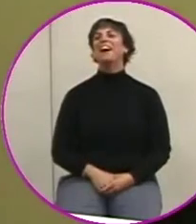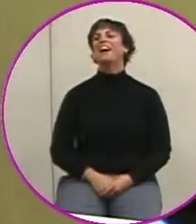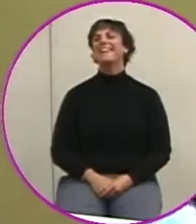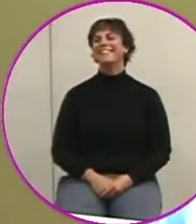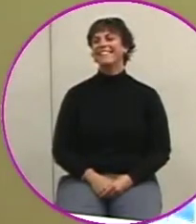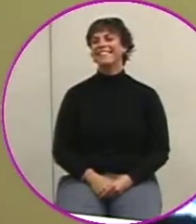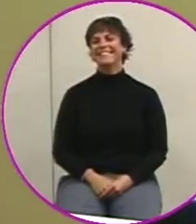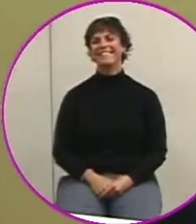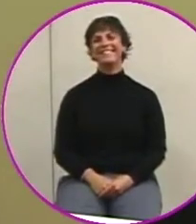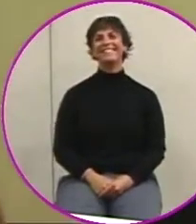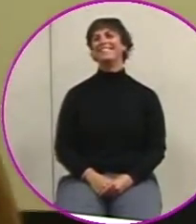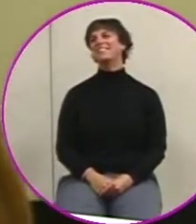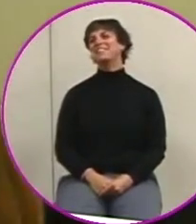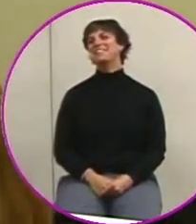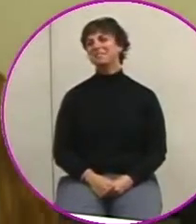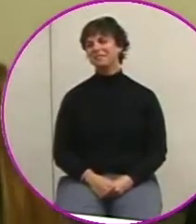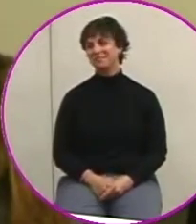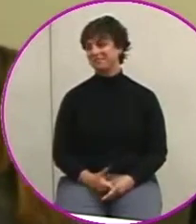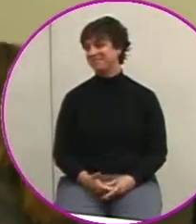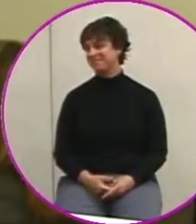on. All right.